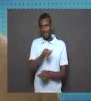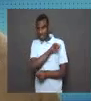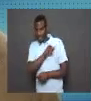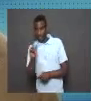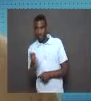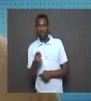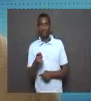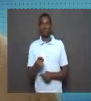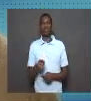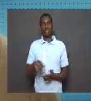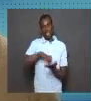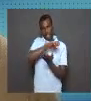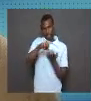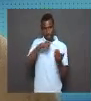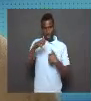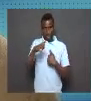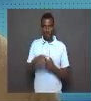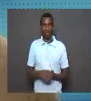same entropy.